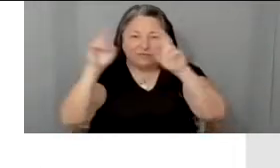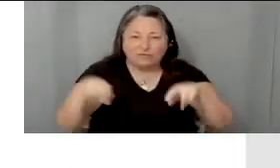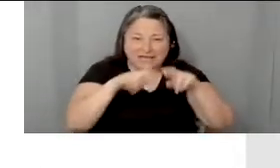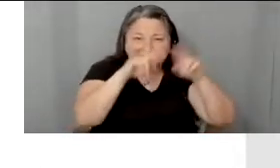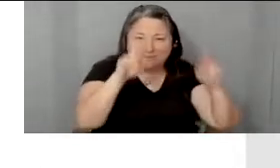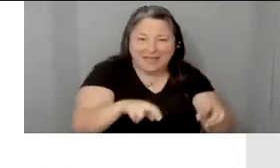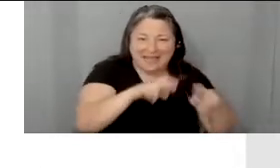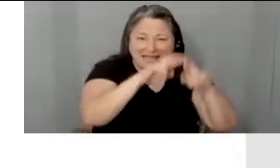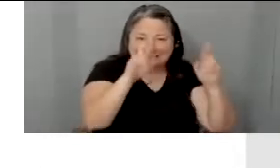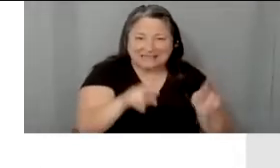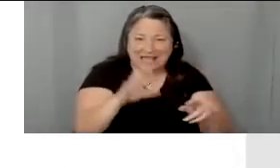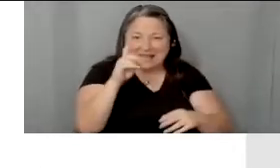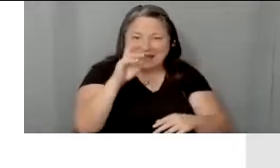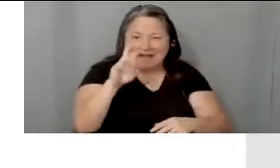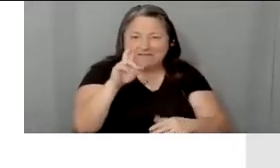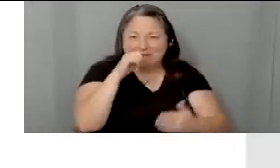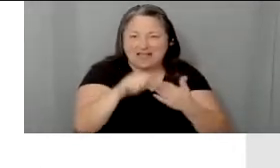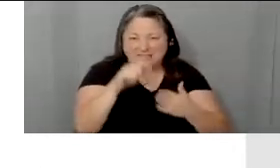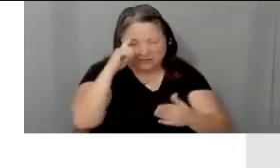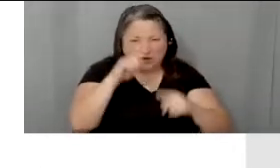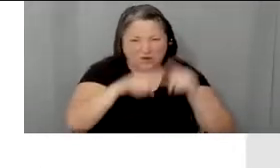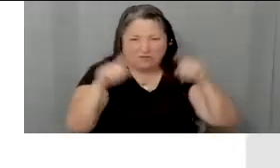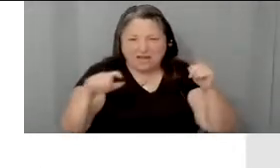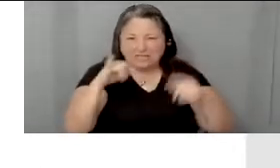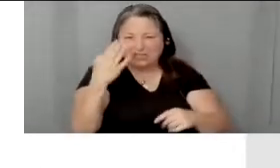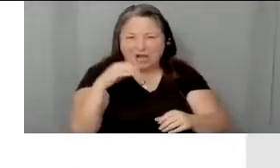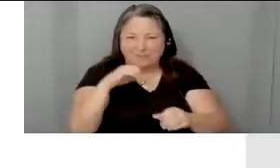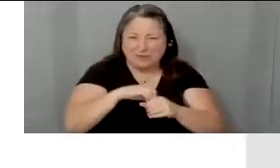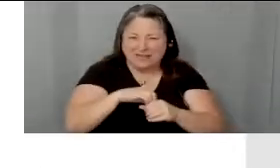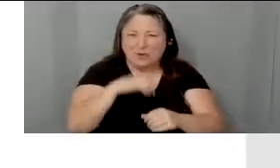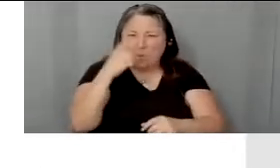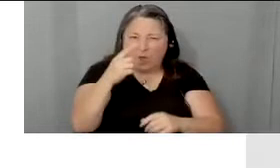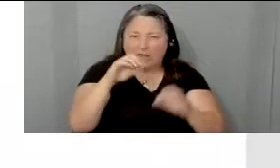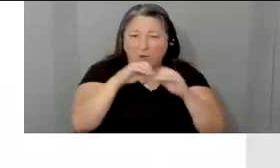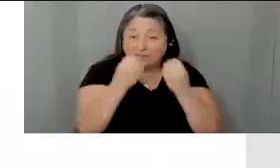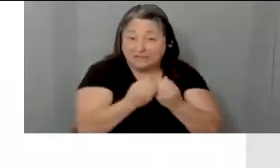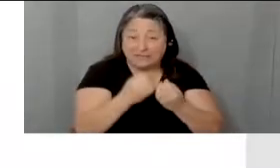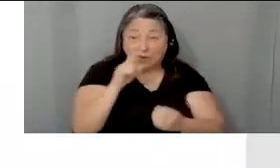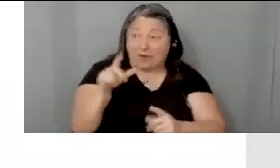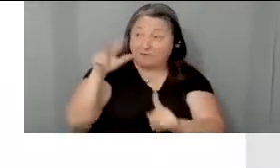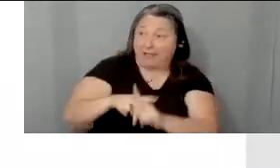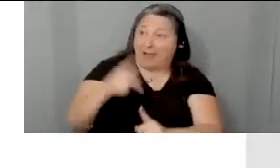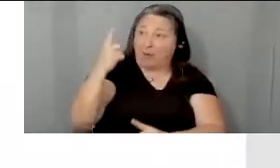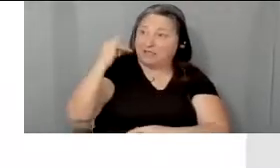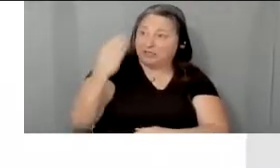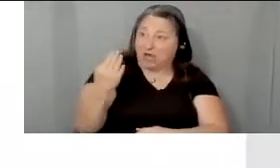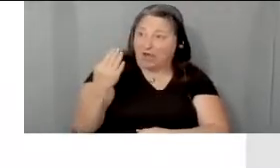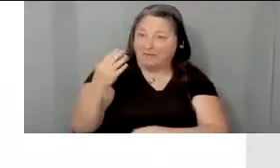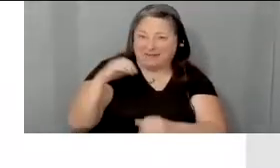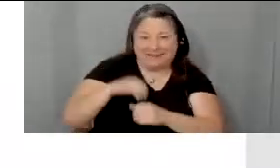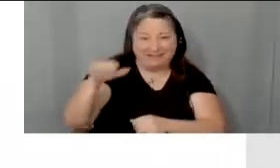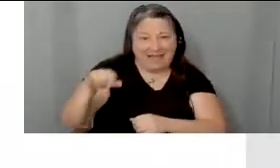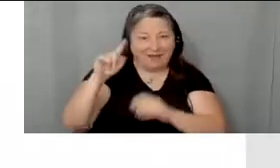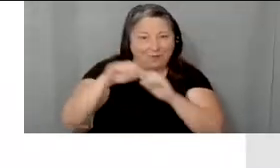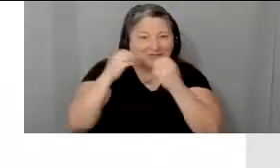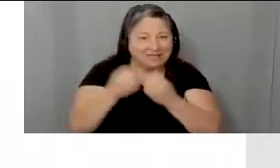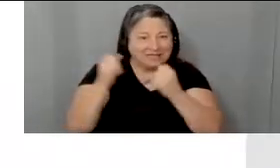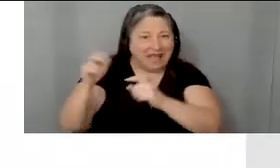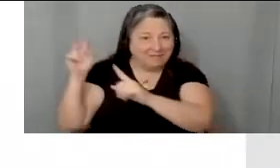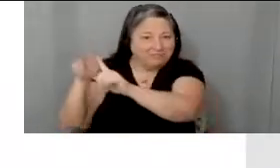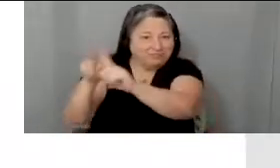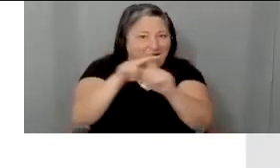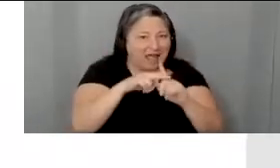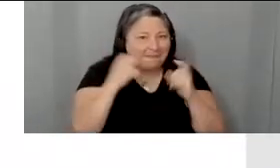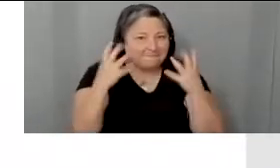letters for a variety of jobs at one organization. You don't just have to apply for one job at a single organization. So you can